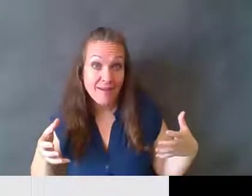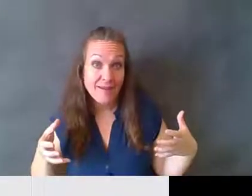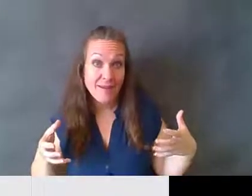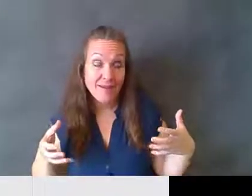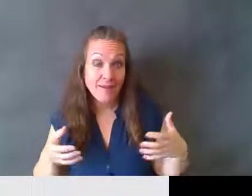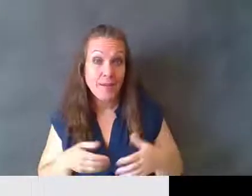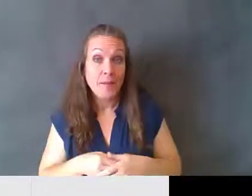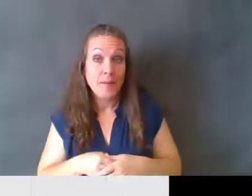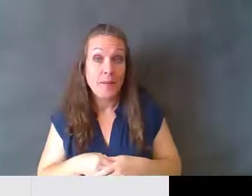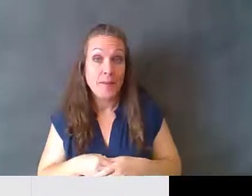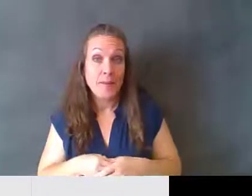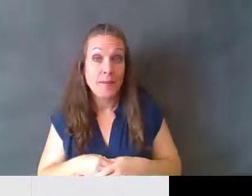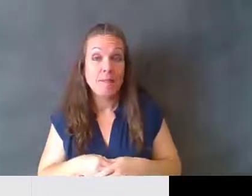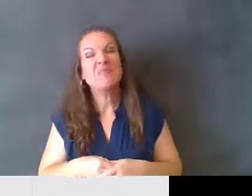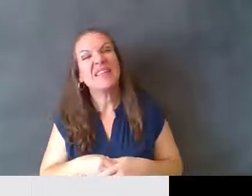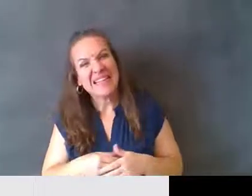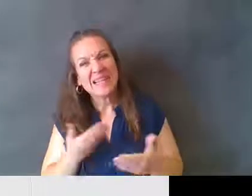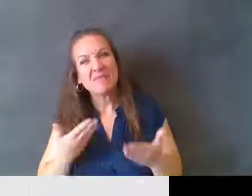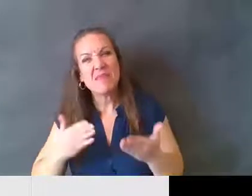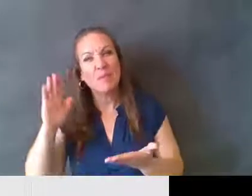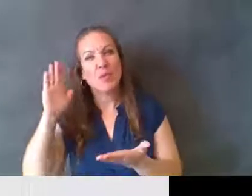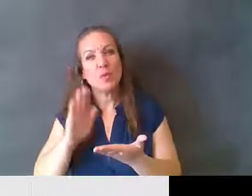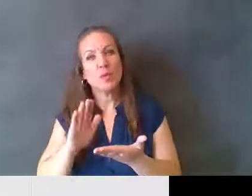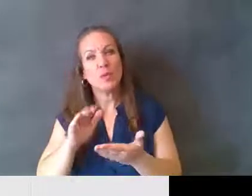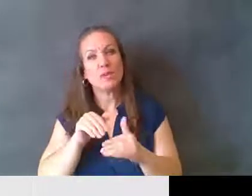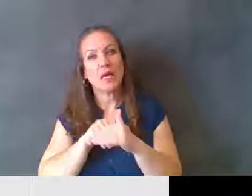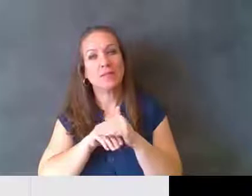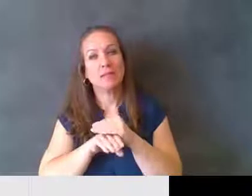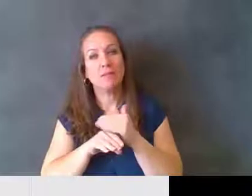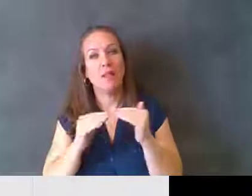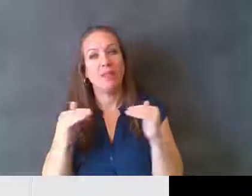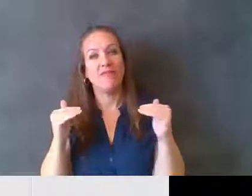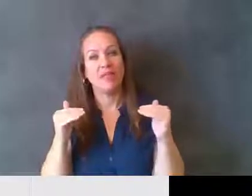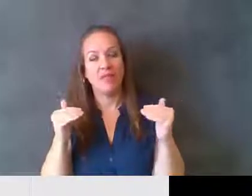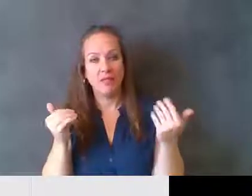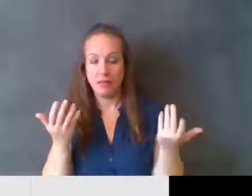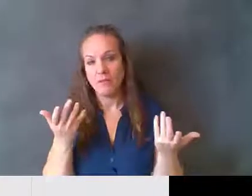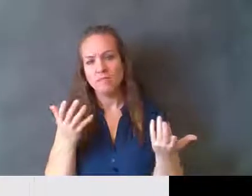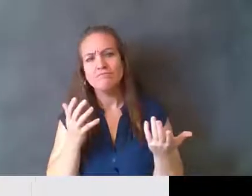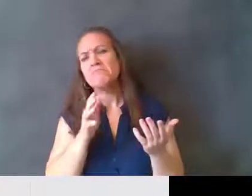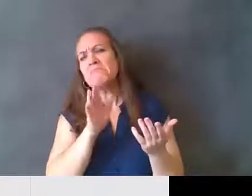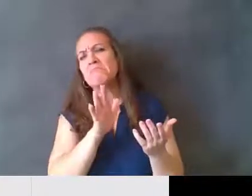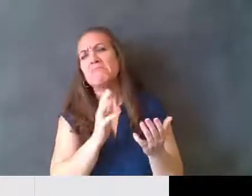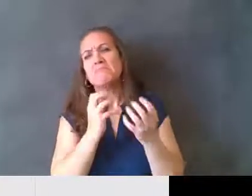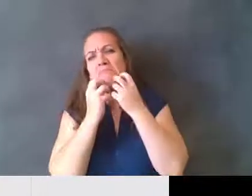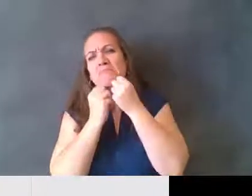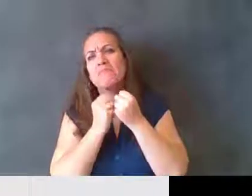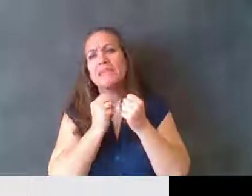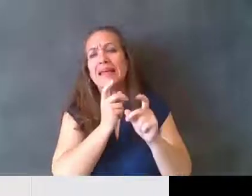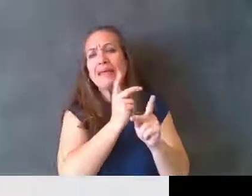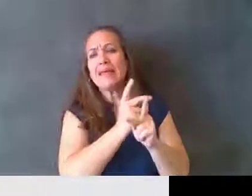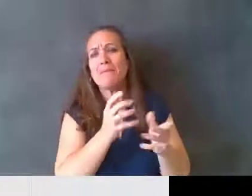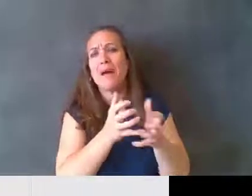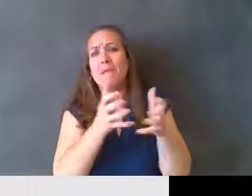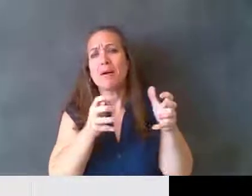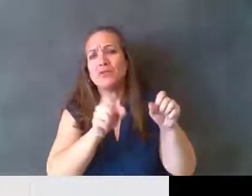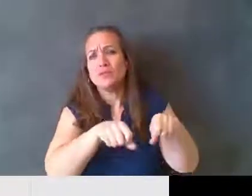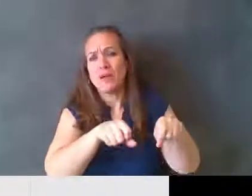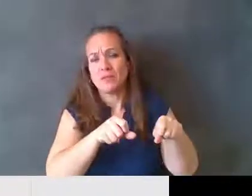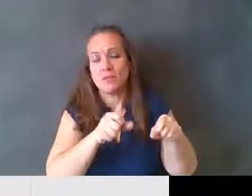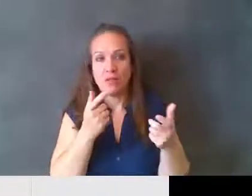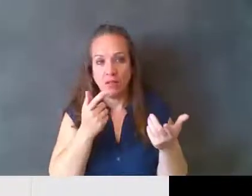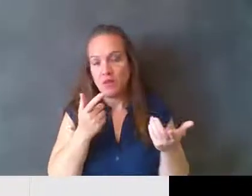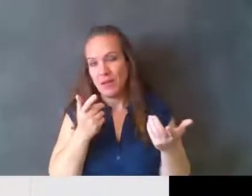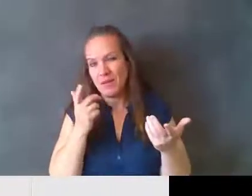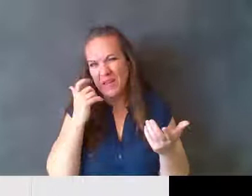it may get rid of some of the accessibility. So just keep in mind that you don't want to change too much in there because you may lose some of that